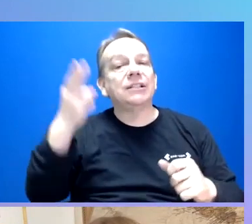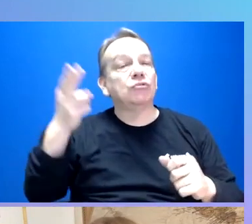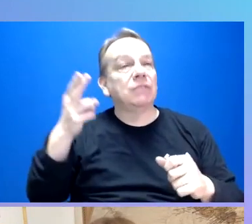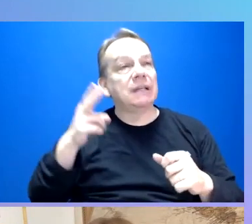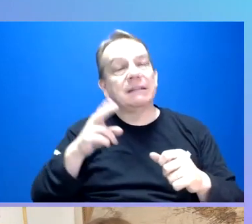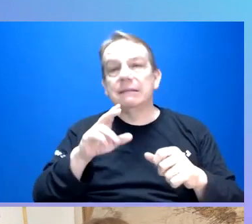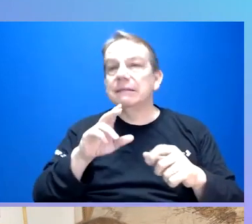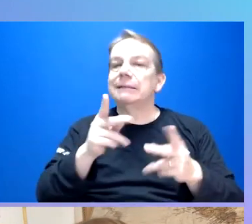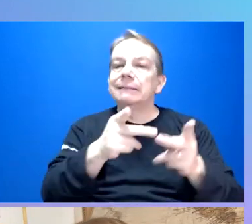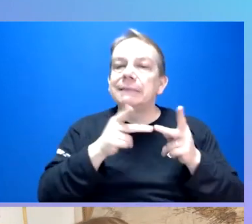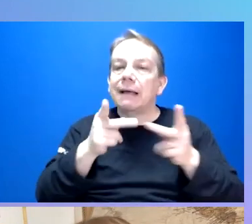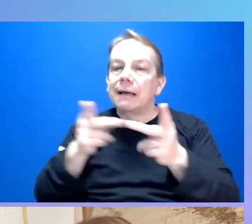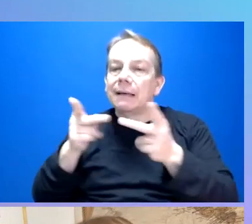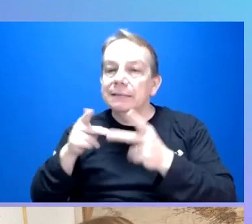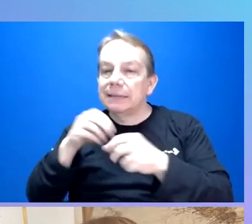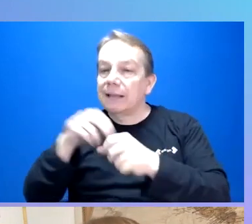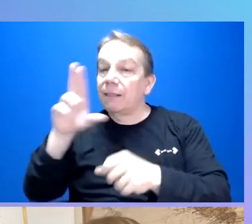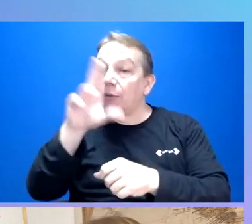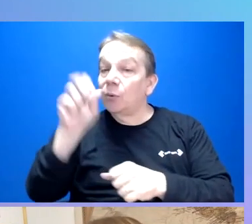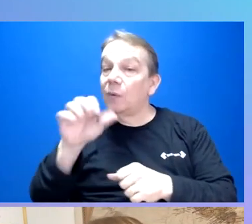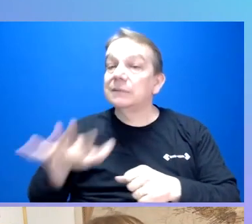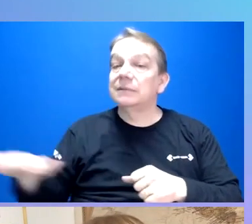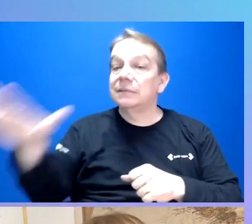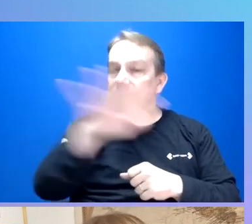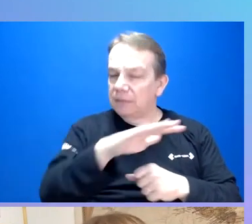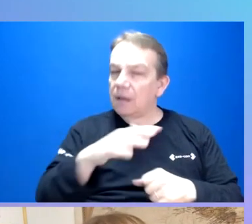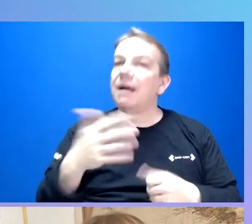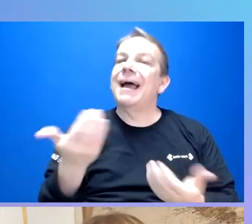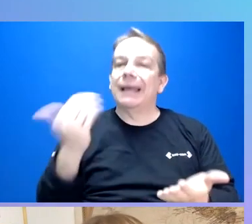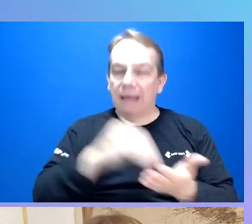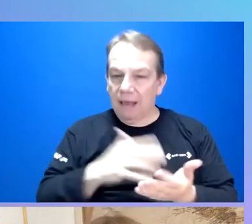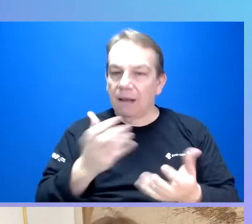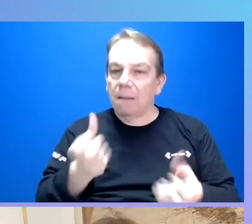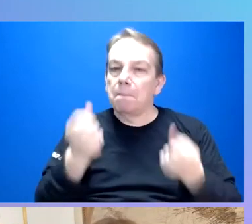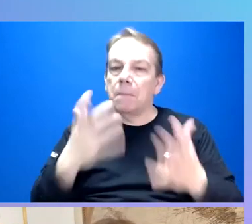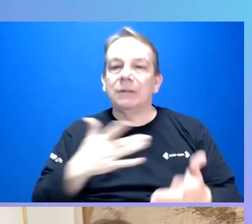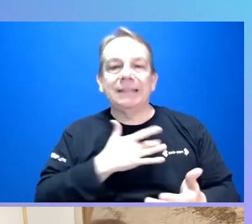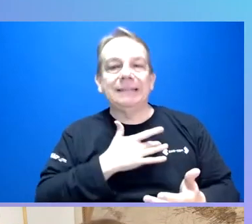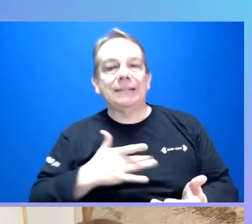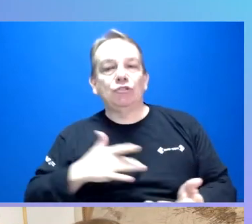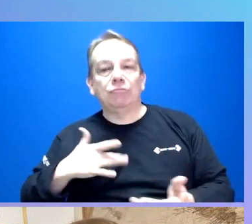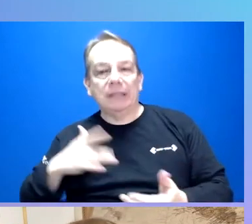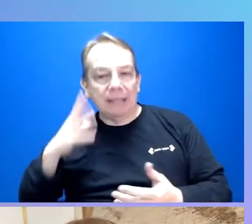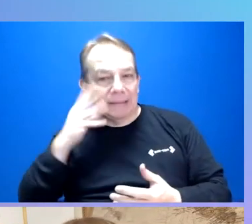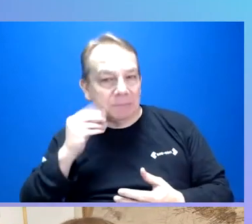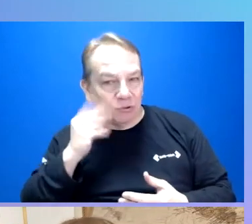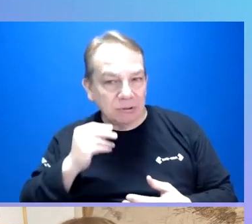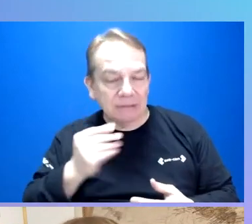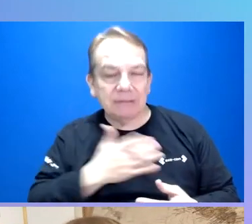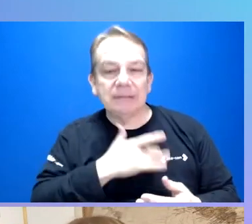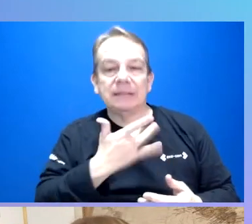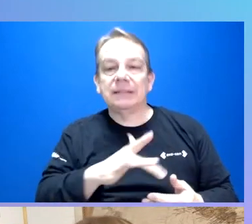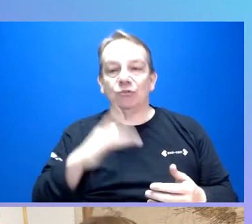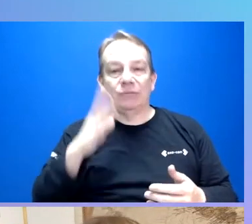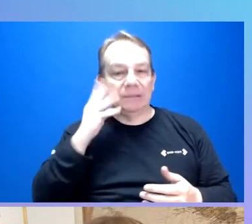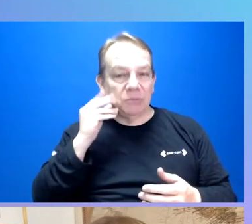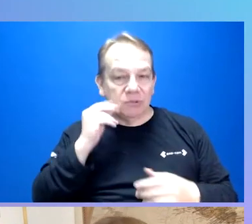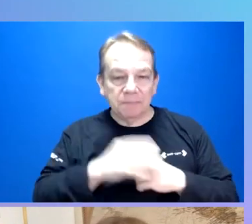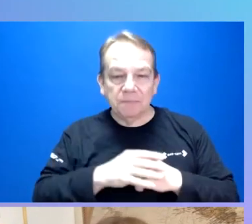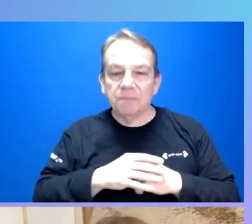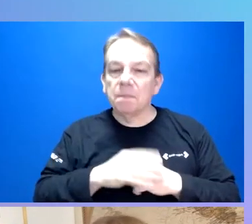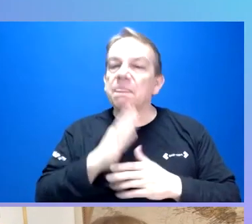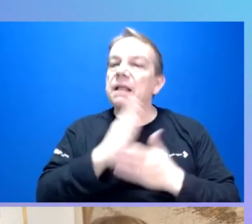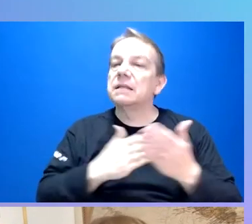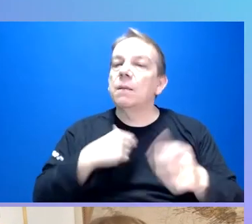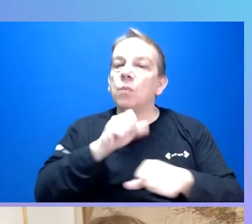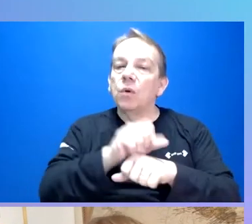US, and they wanted it to be a multisensory experience as well. Some of the historical sites we worked with included,